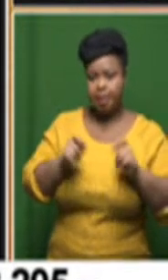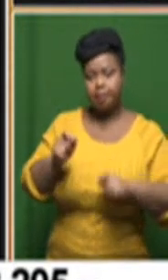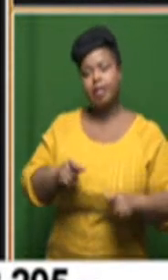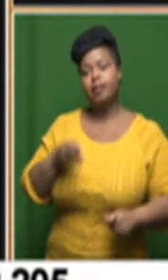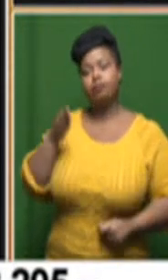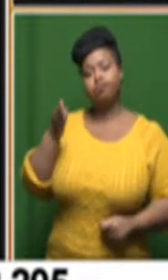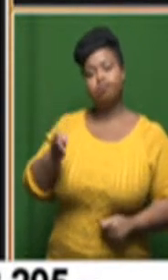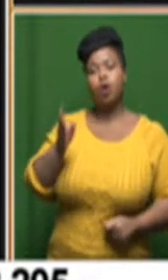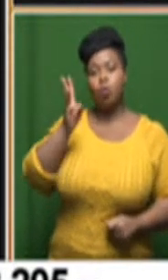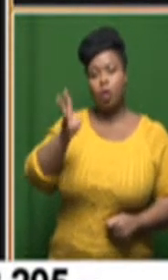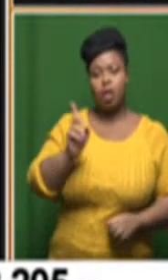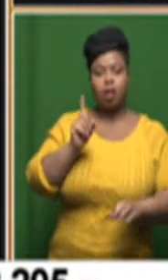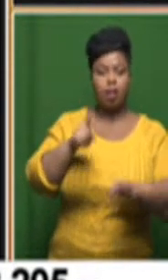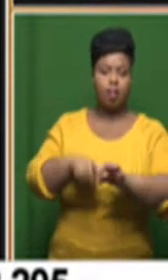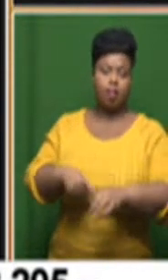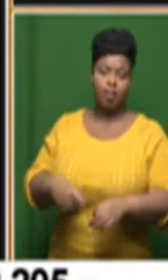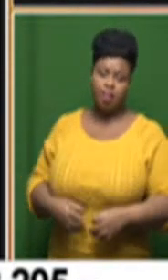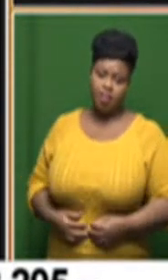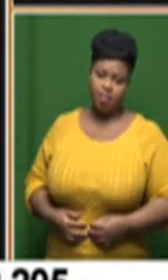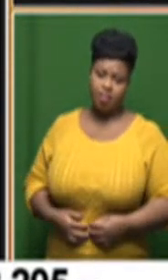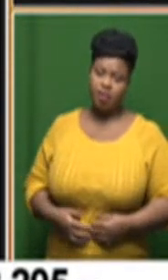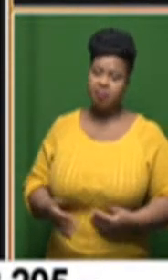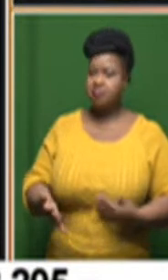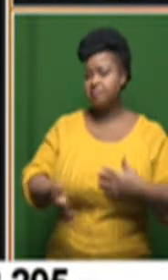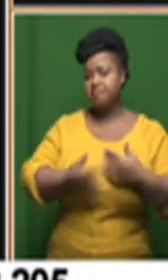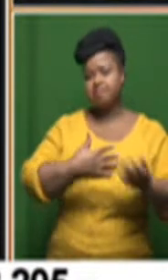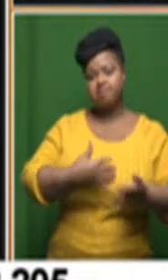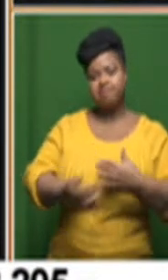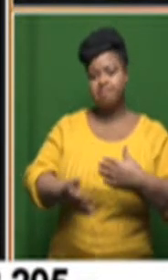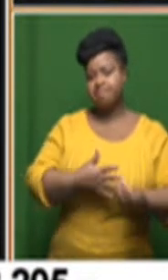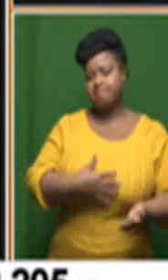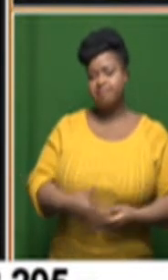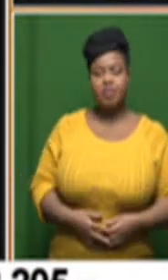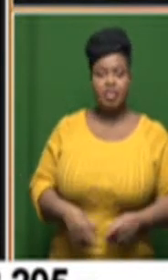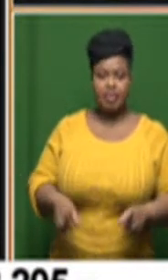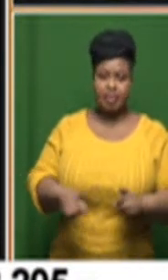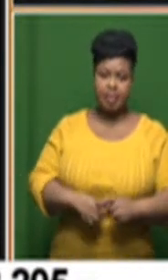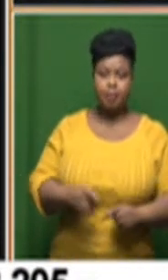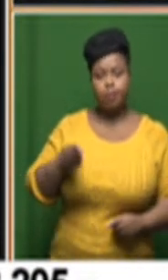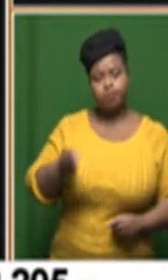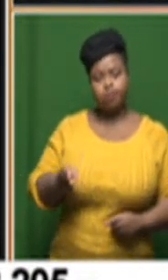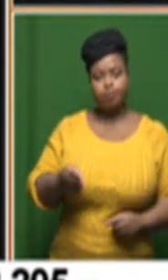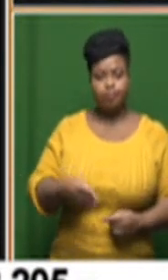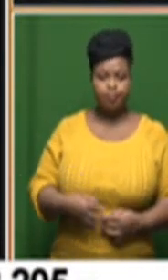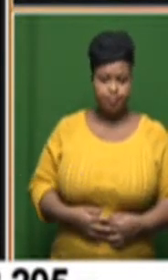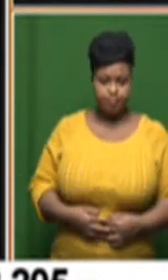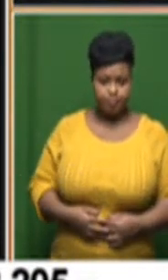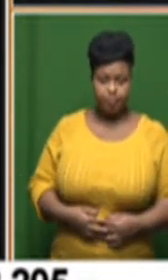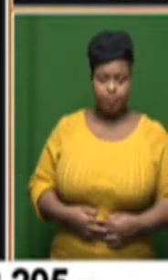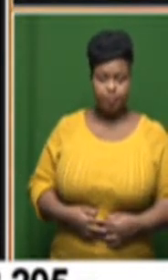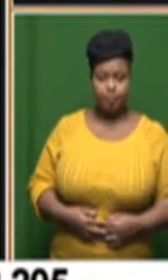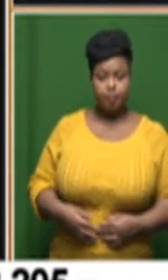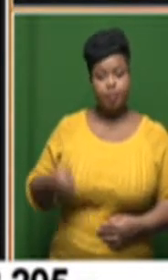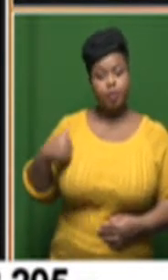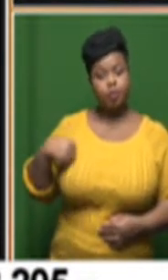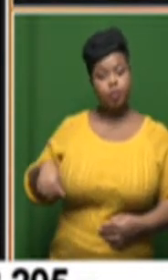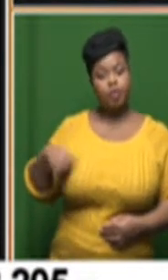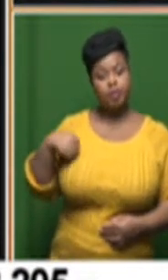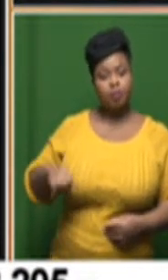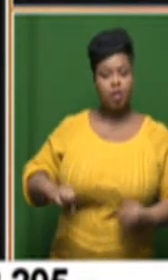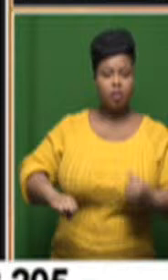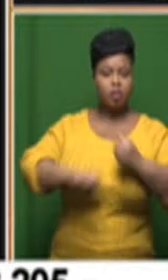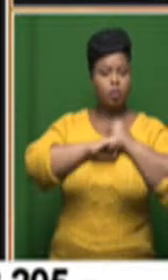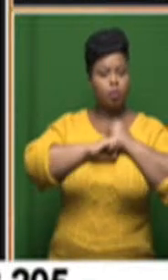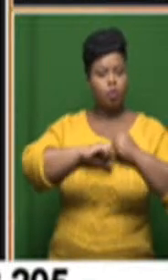going to businesses everywhere. They were our soldiers on the ground. The municipal support